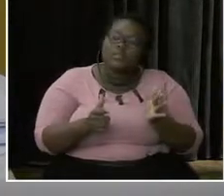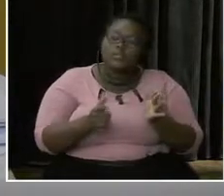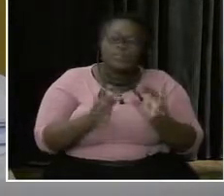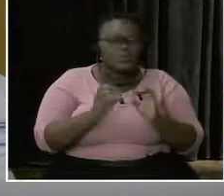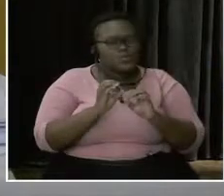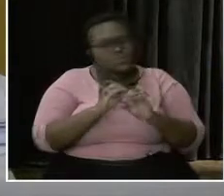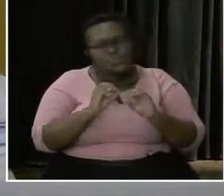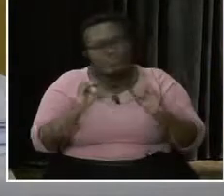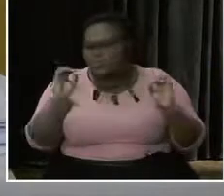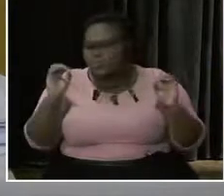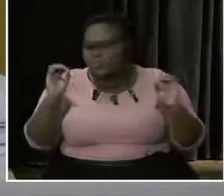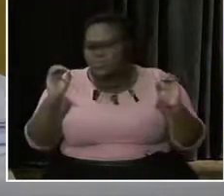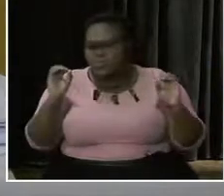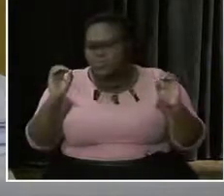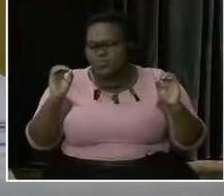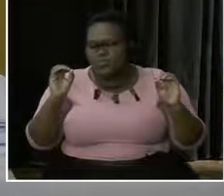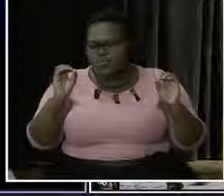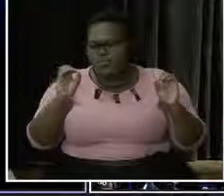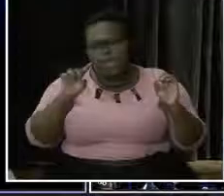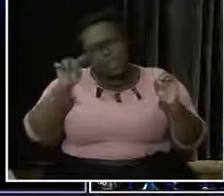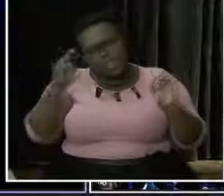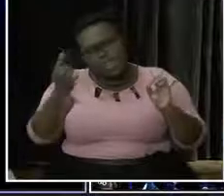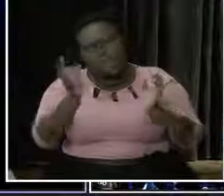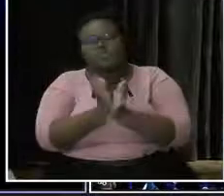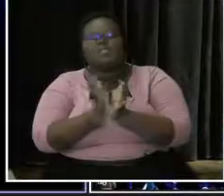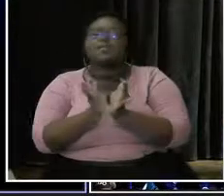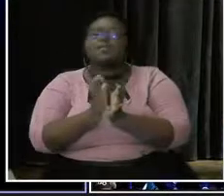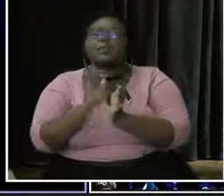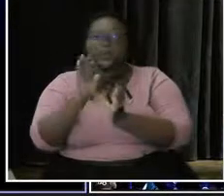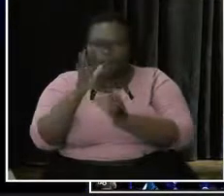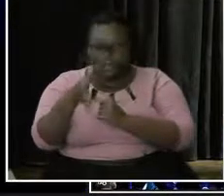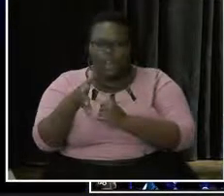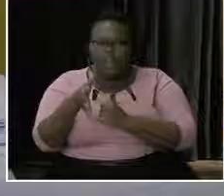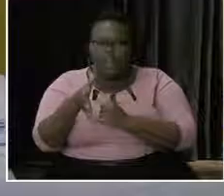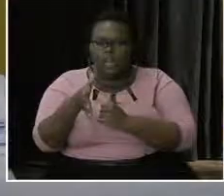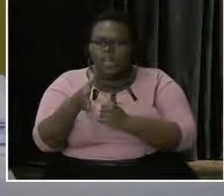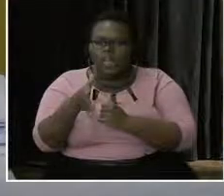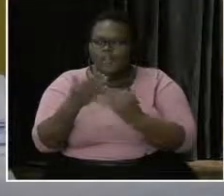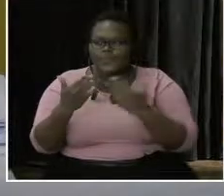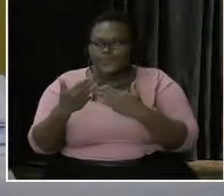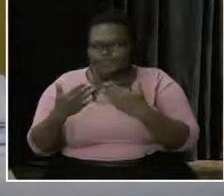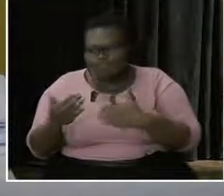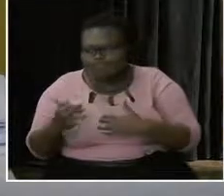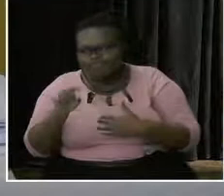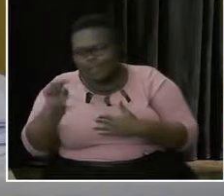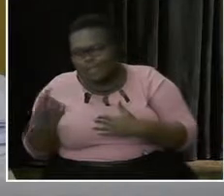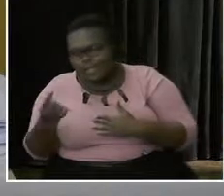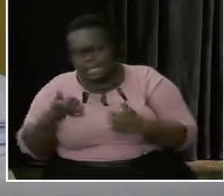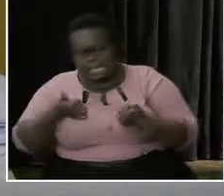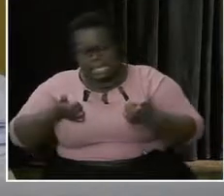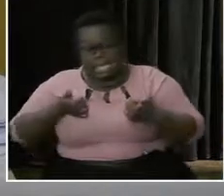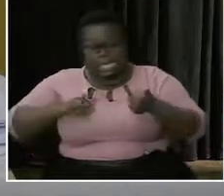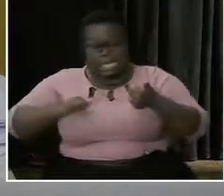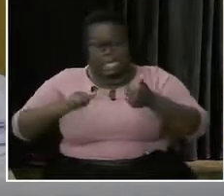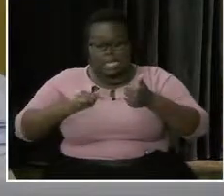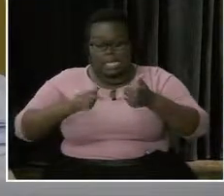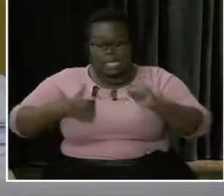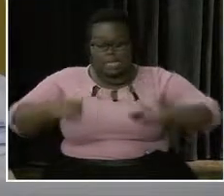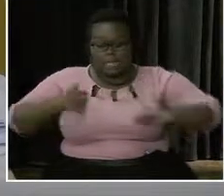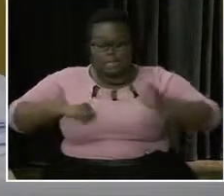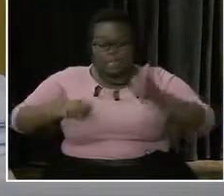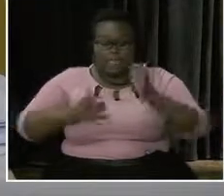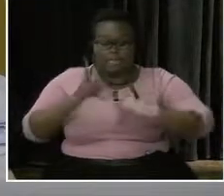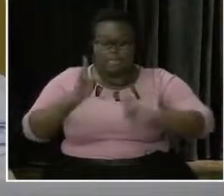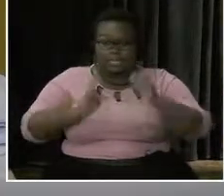No, Madam Speaker, I'm coming in the next meeting. Thank you. The next item, Acting City Manager, do you have any